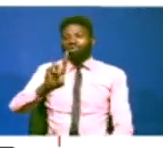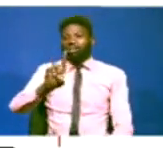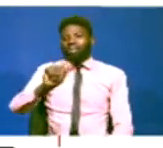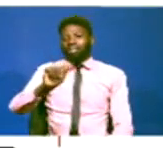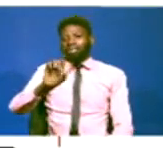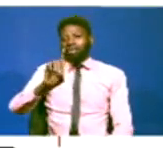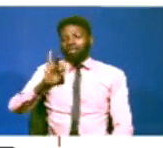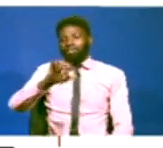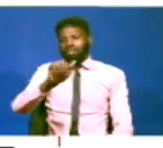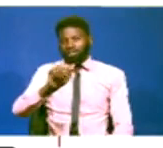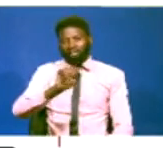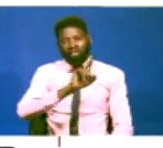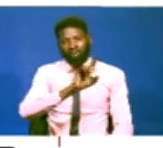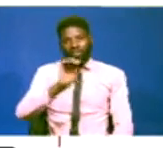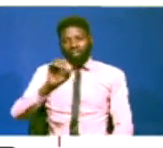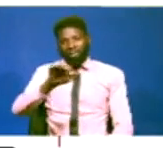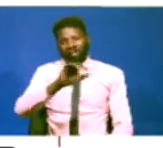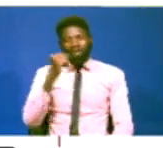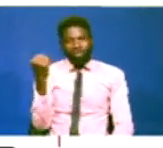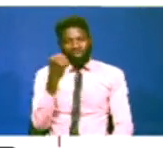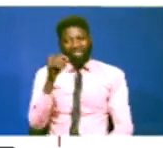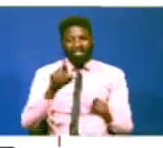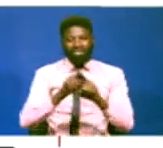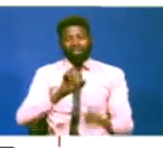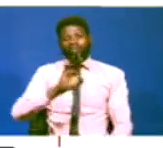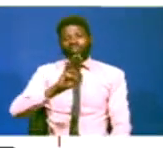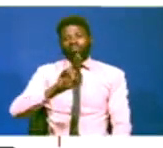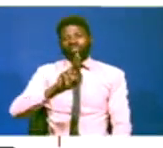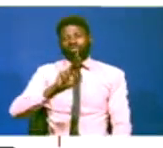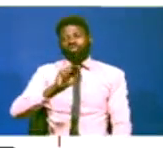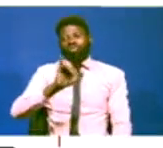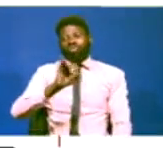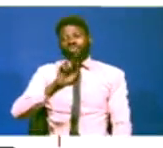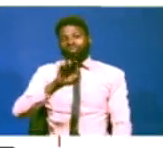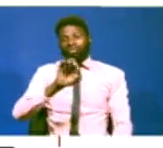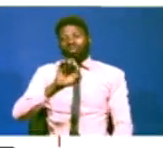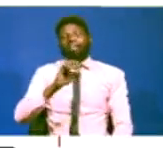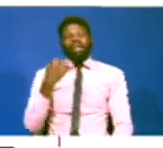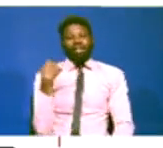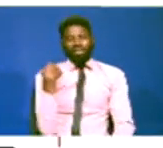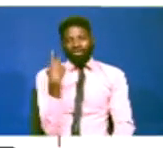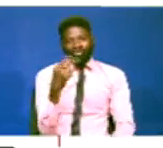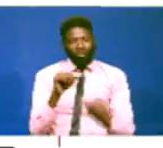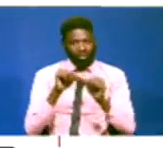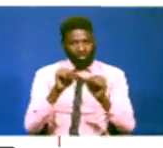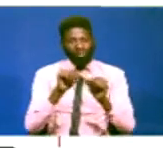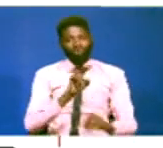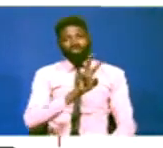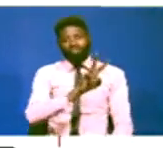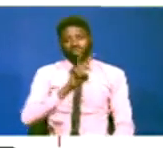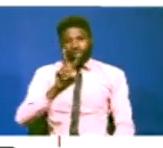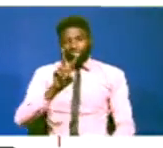Mumias Complex. Meanwhile, Bunyore Starlets maintain their second position with a 2-2 draw against Zetec University at